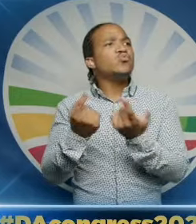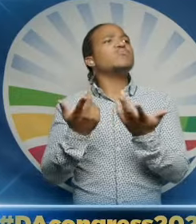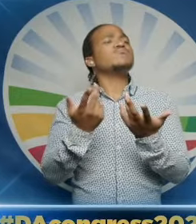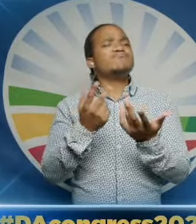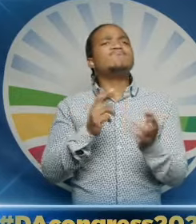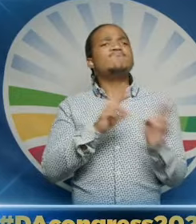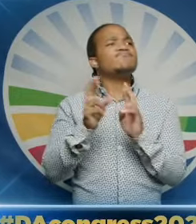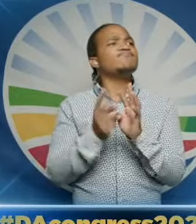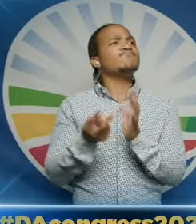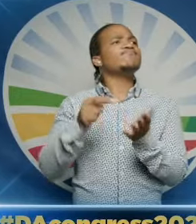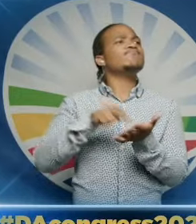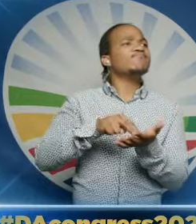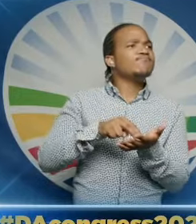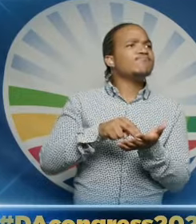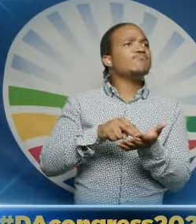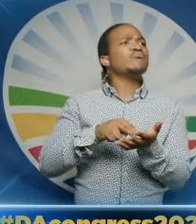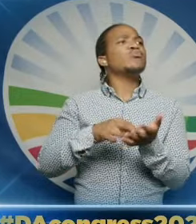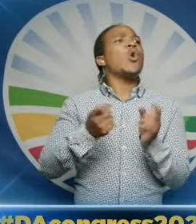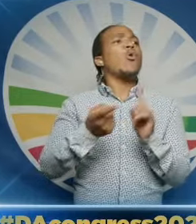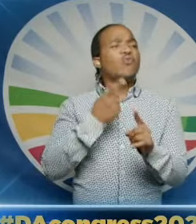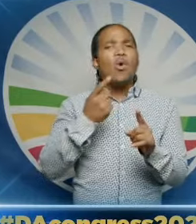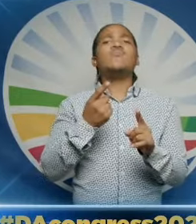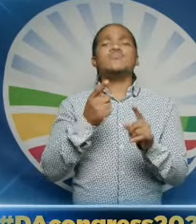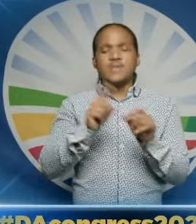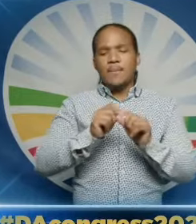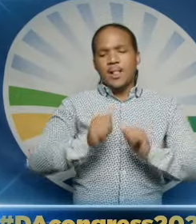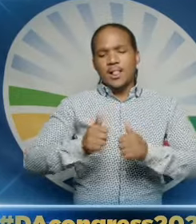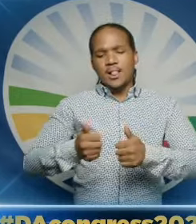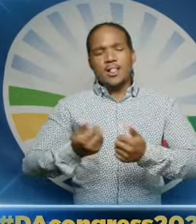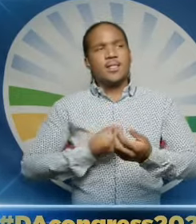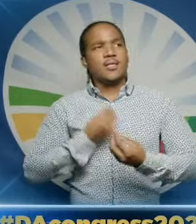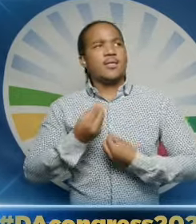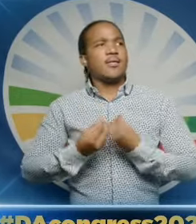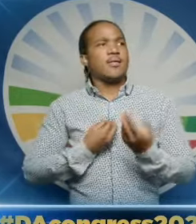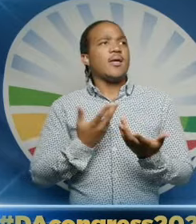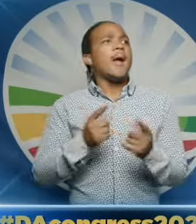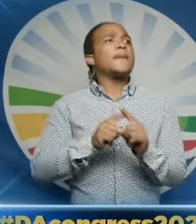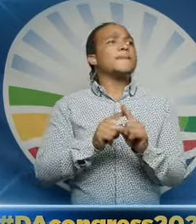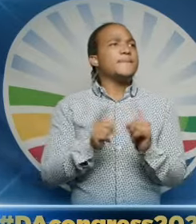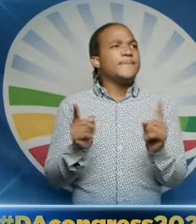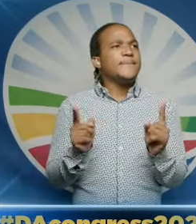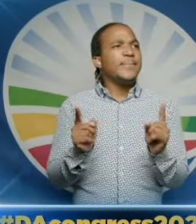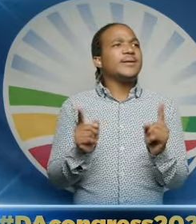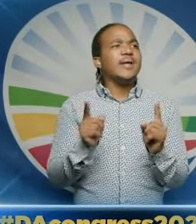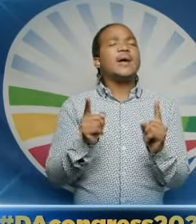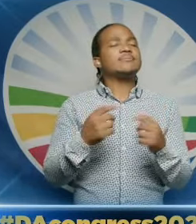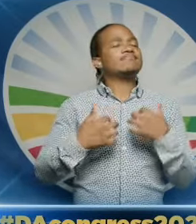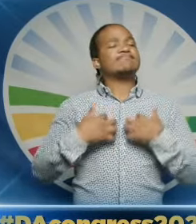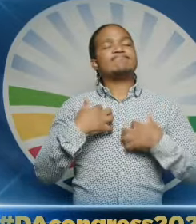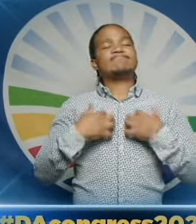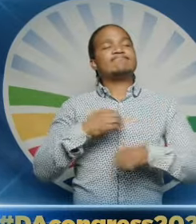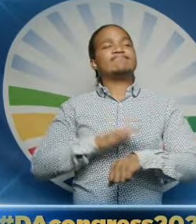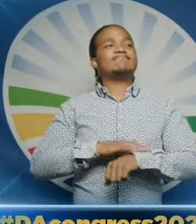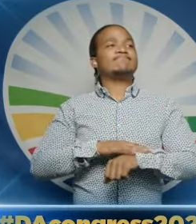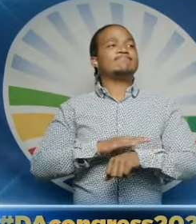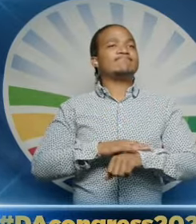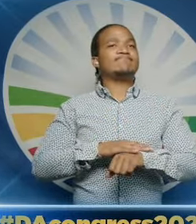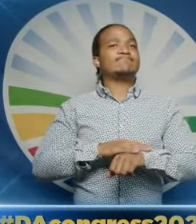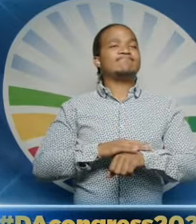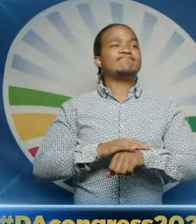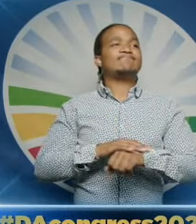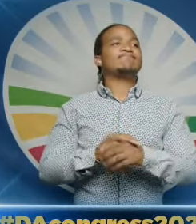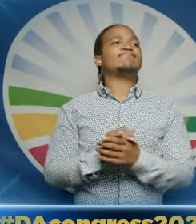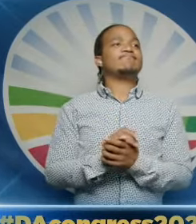up. That challenge goes to the younger ones here, Saviwe. But it's an exciting time. It's an exciting time. So